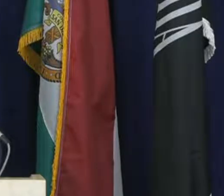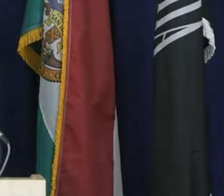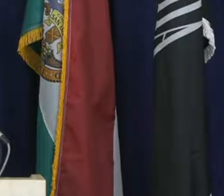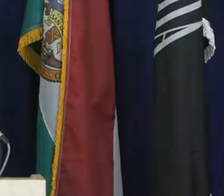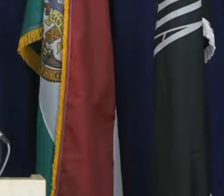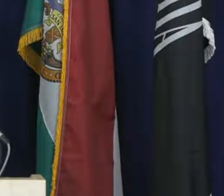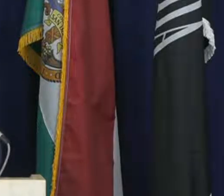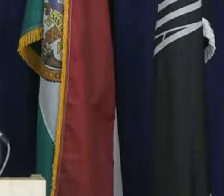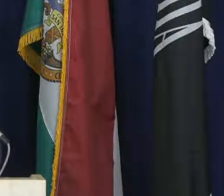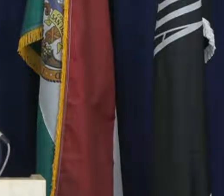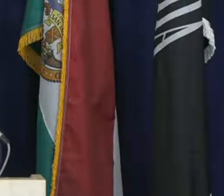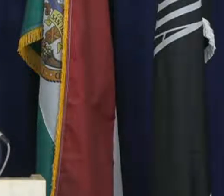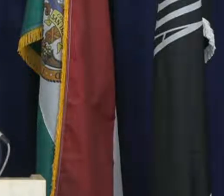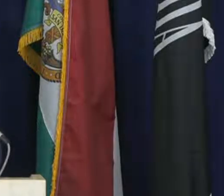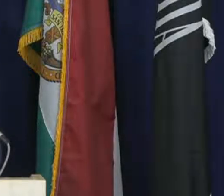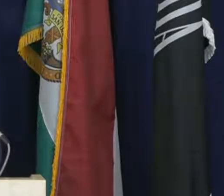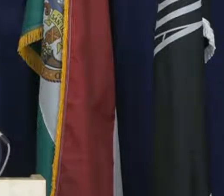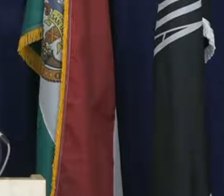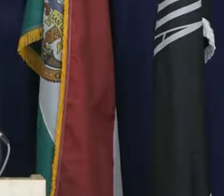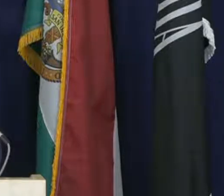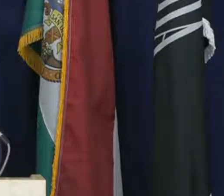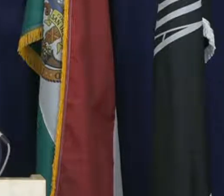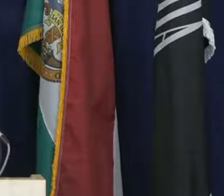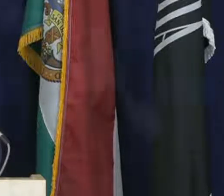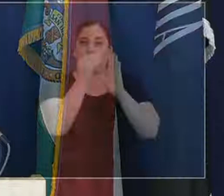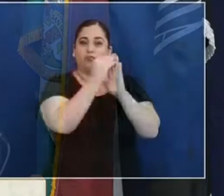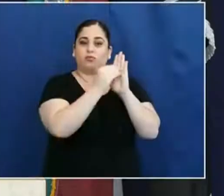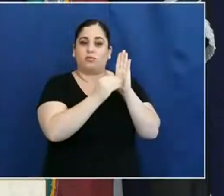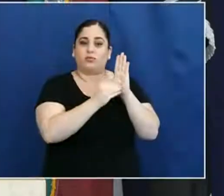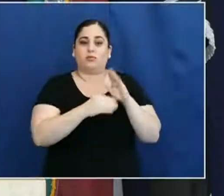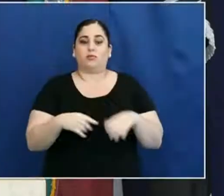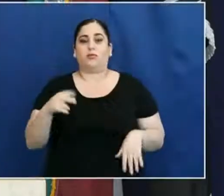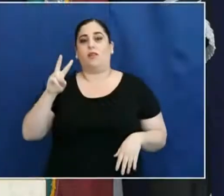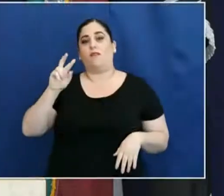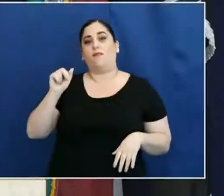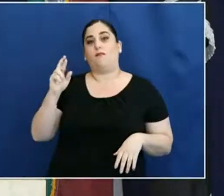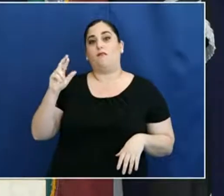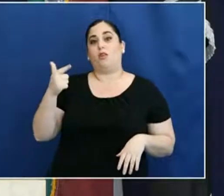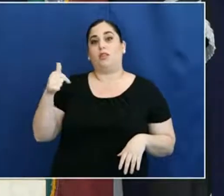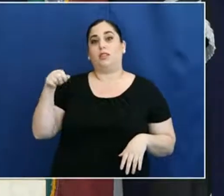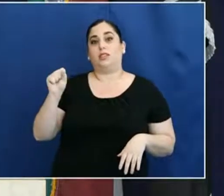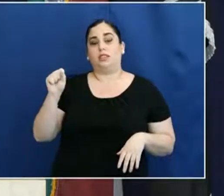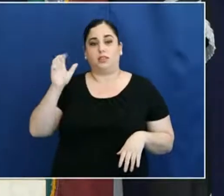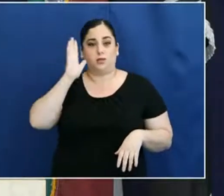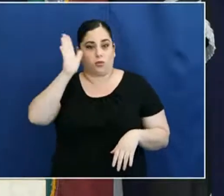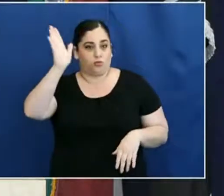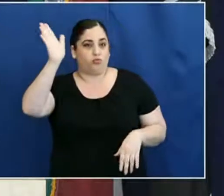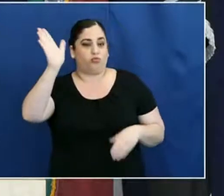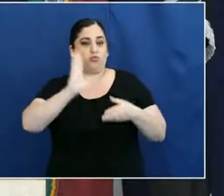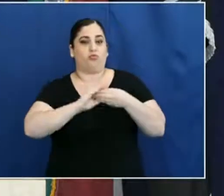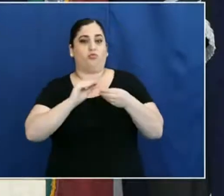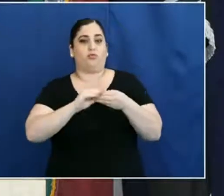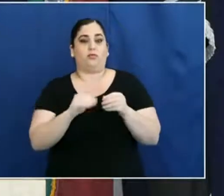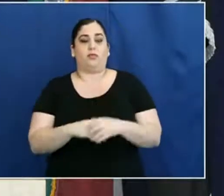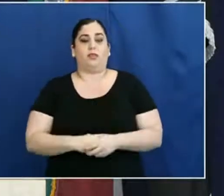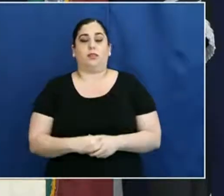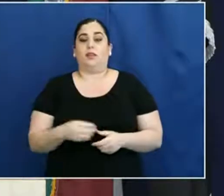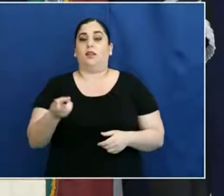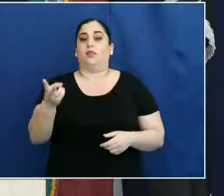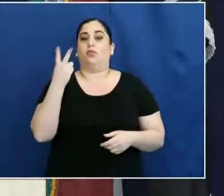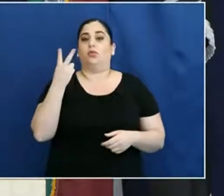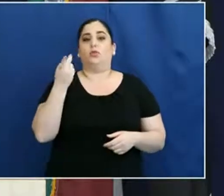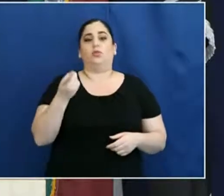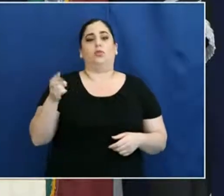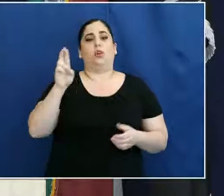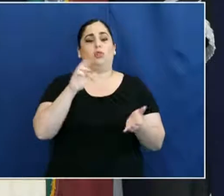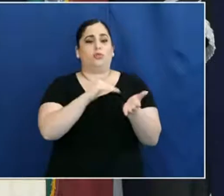and then Drs. Wooten and McDonald are on hand for any questions. We continue to work our way out of COVID-19. We obviously saw progress